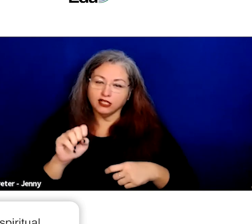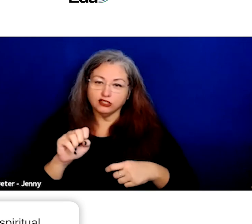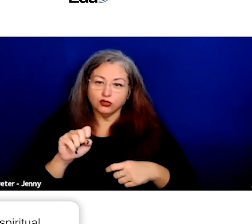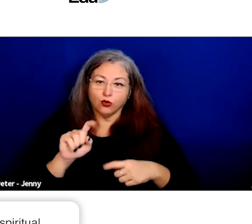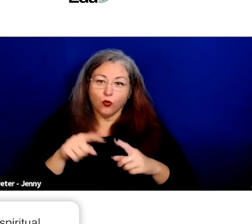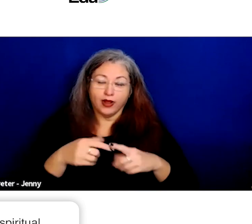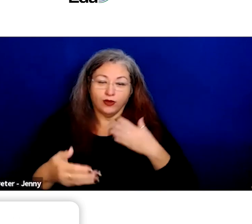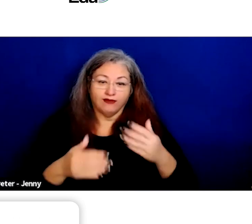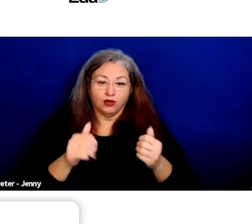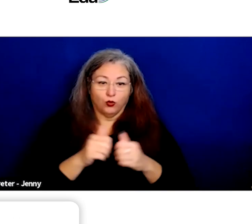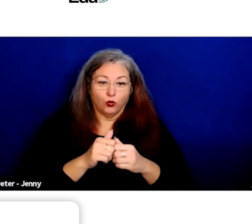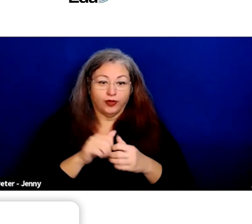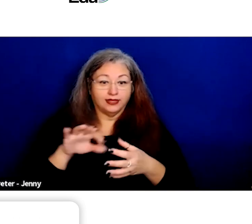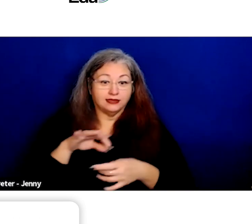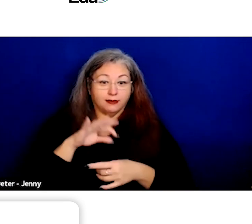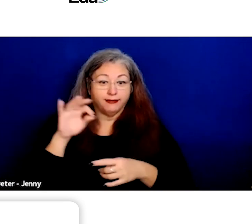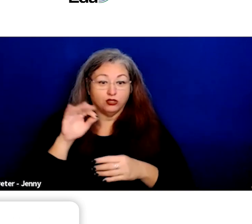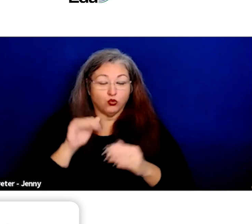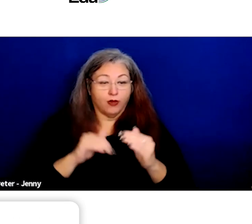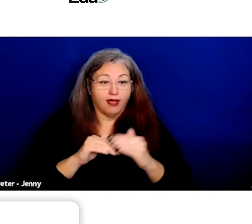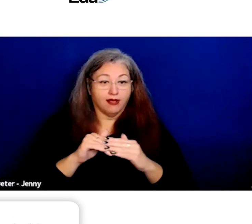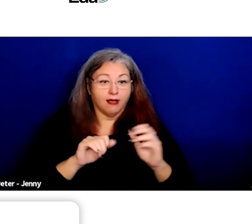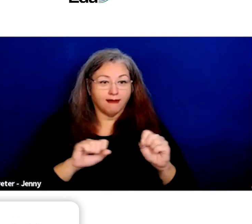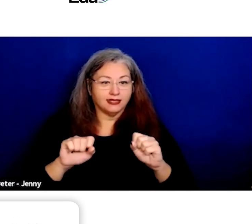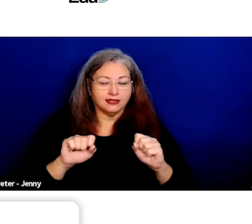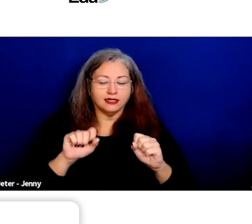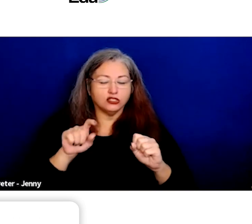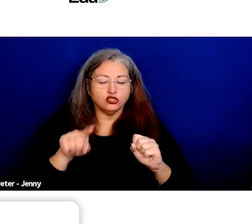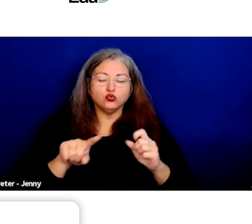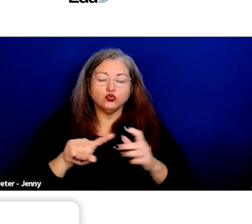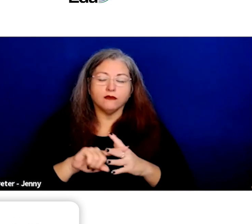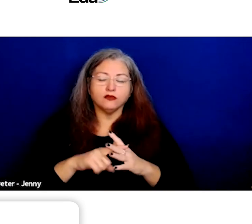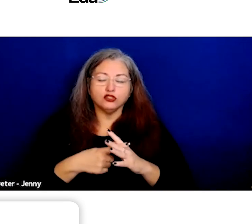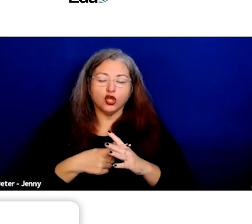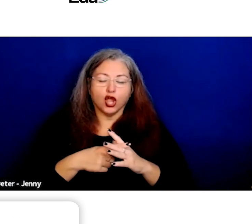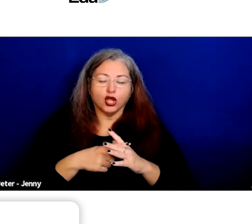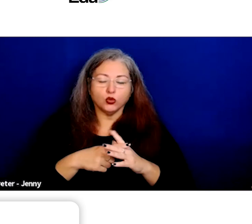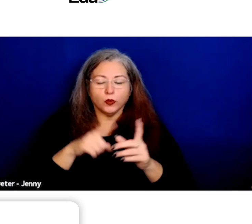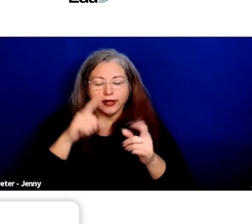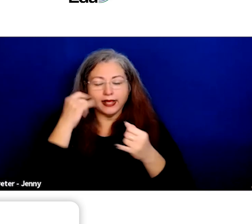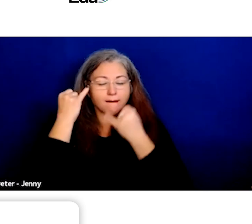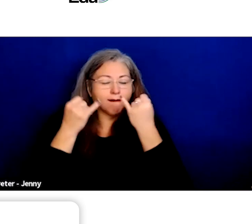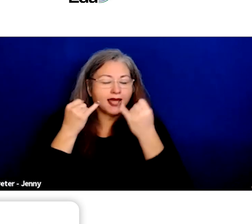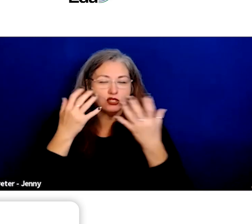spiritual capacity is really to start to imagine the unimaginable.